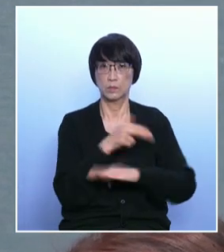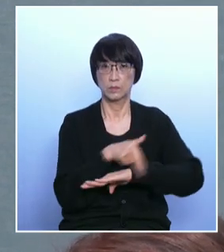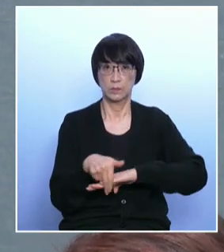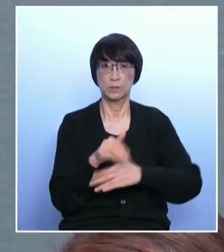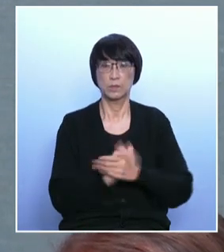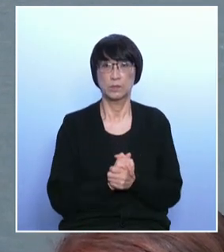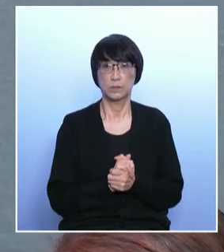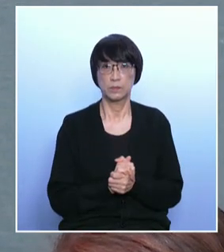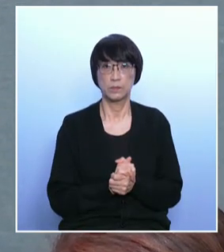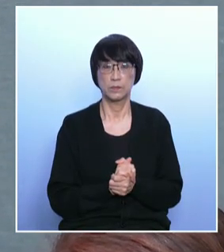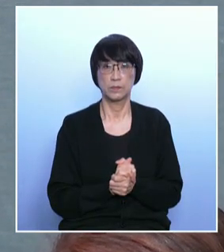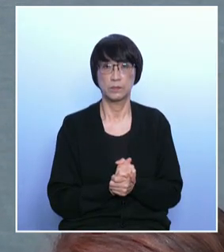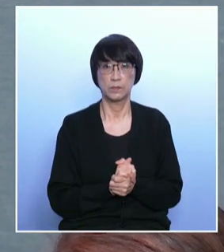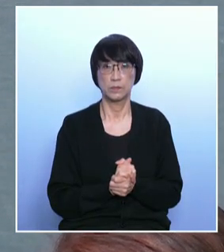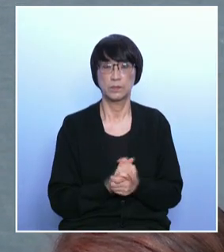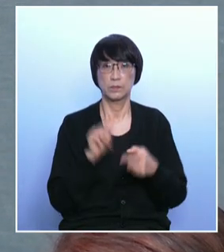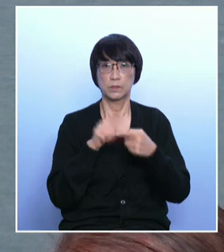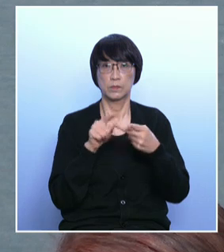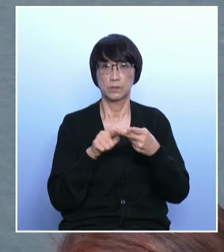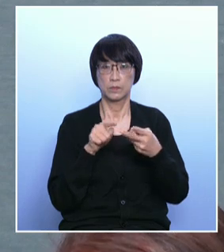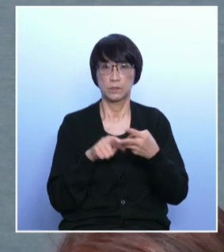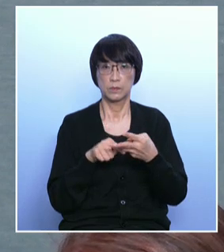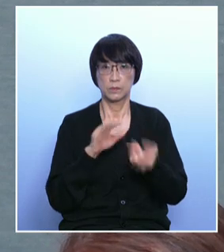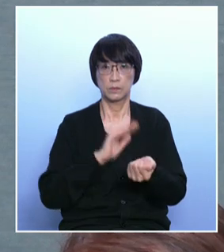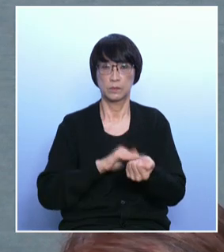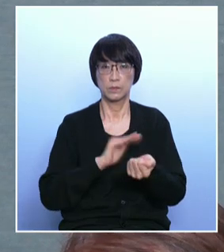there is a pilot scheme in relation to